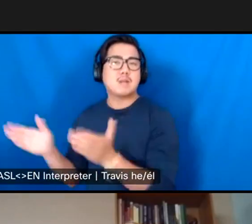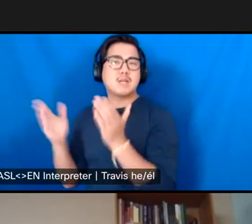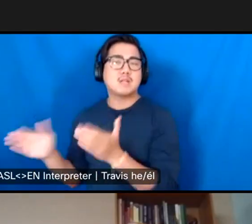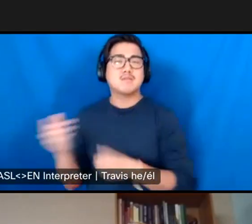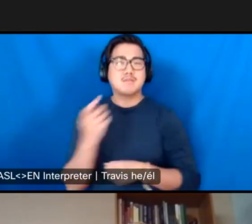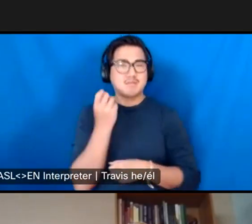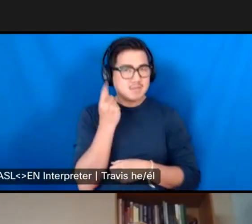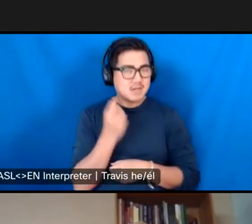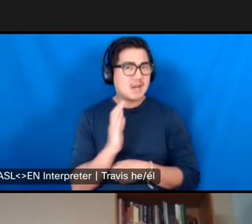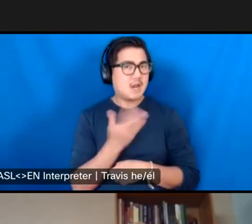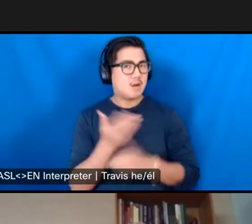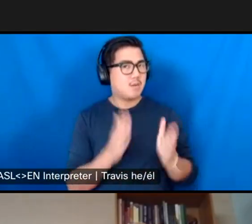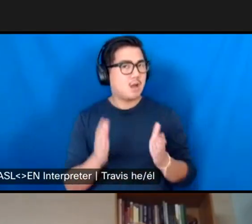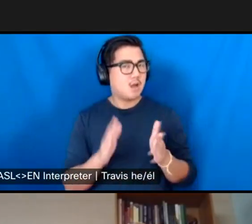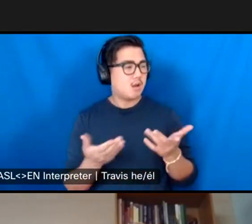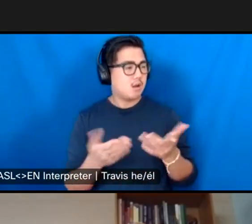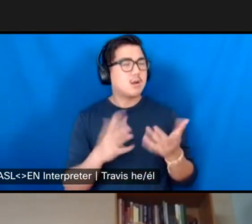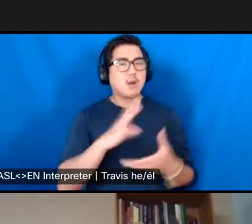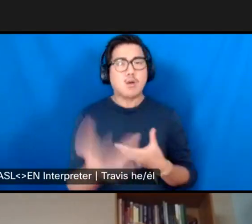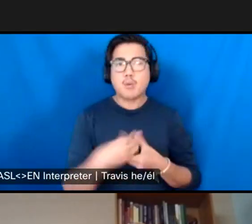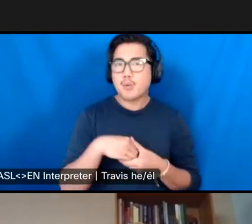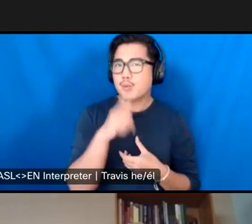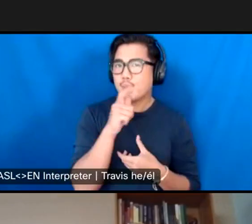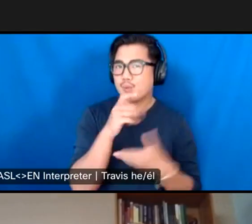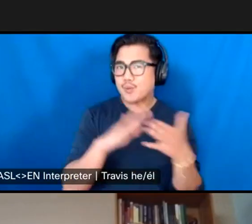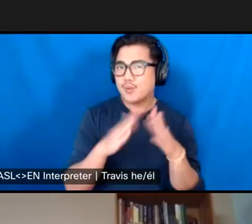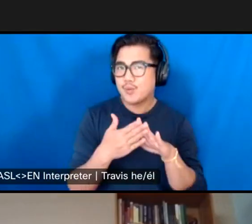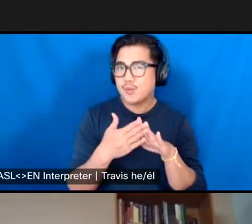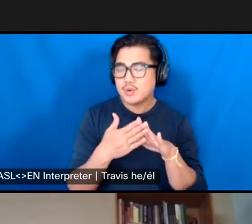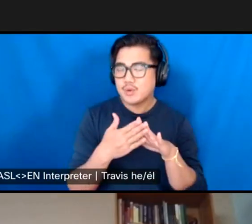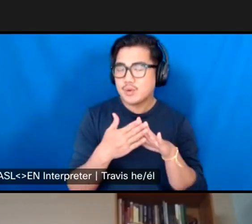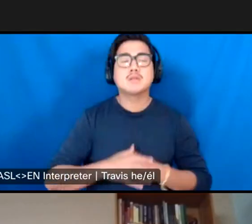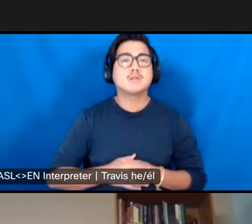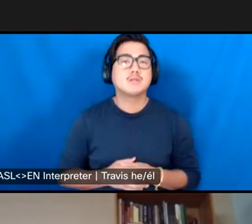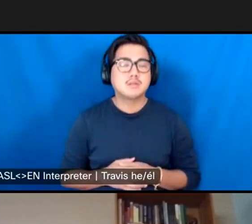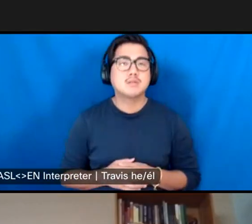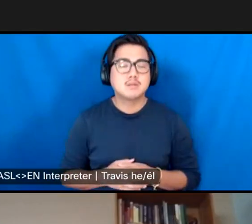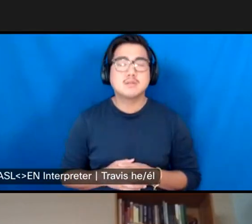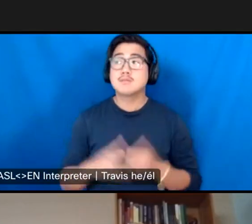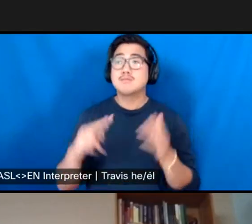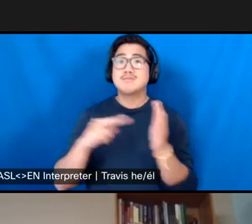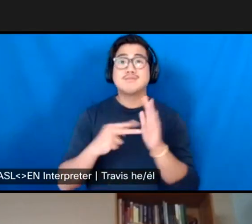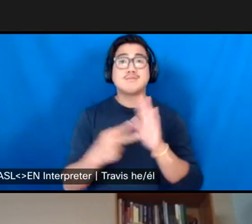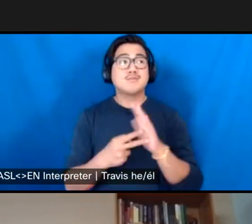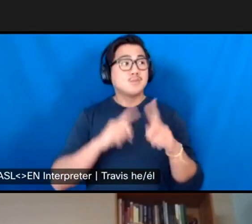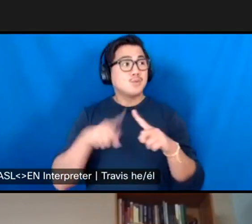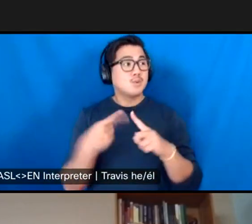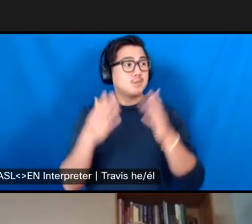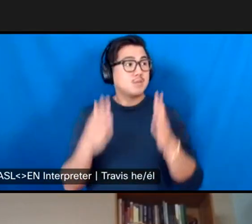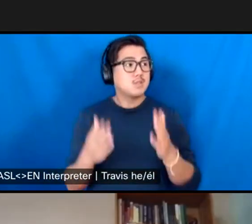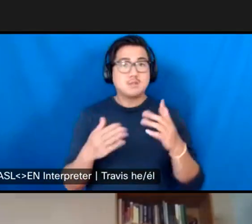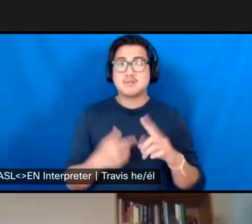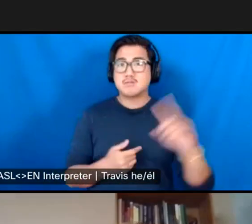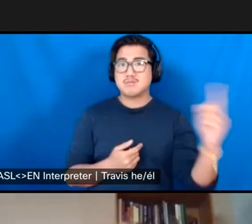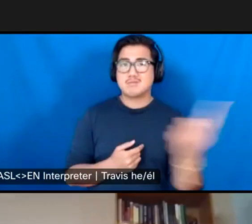community care plan. That means when you cross the threshold to say, yes, I am at a place of